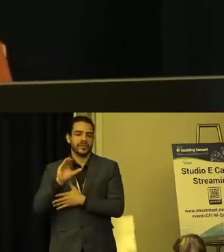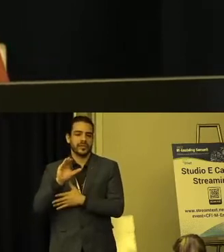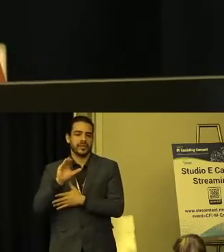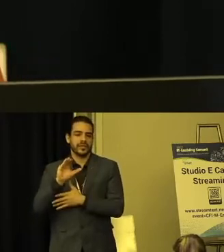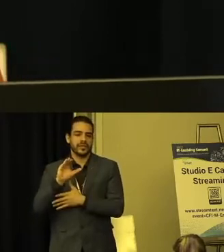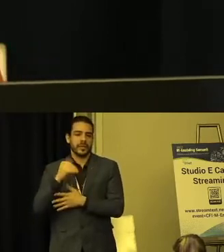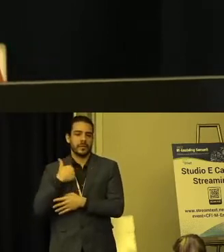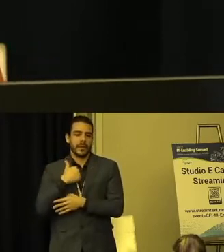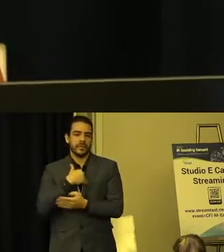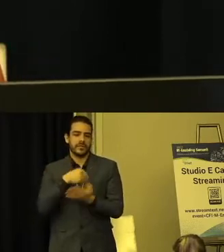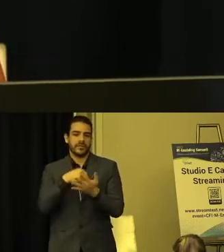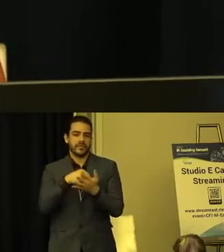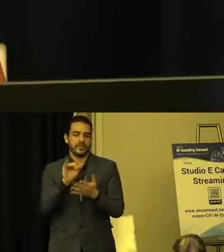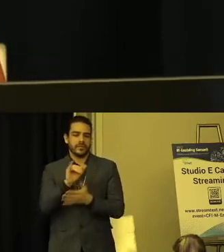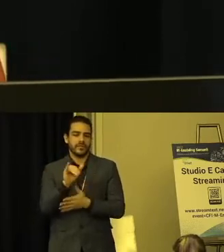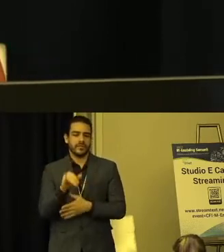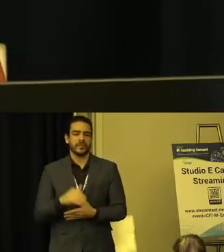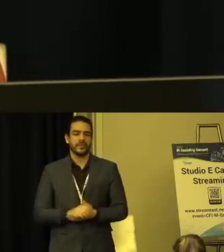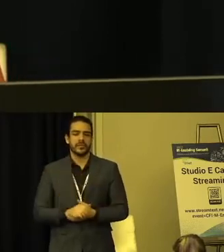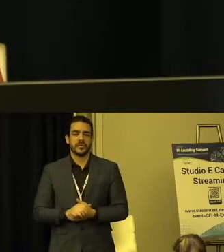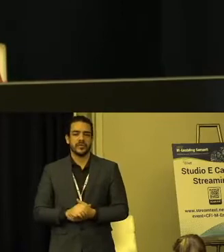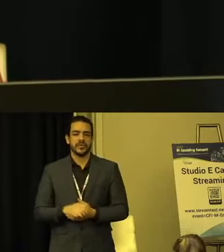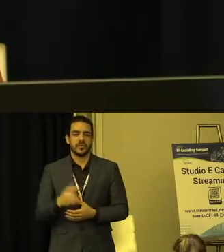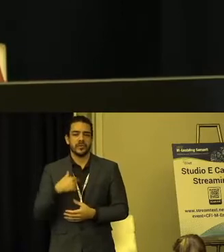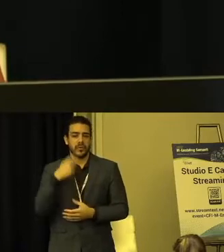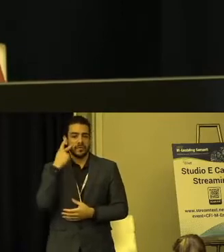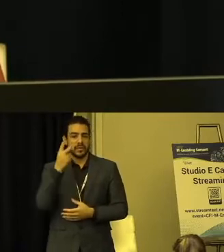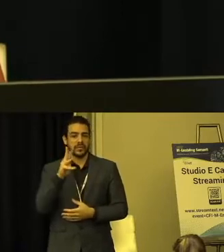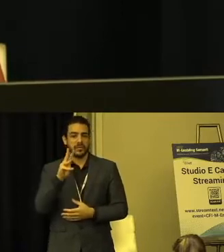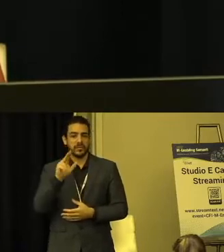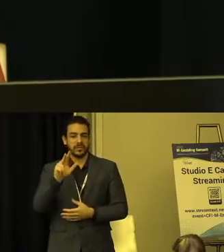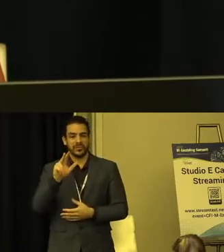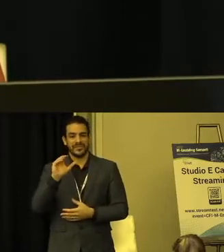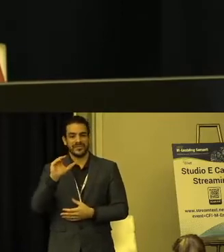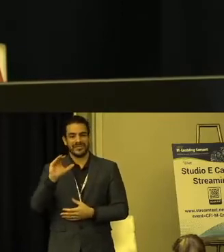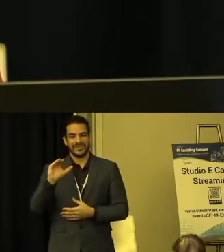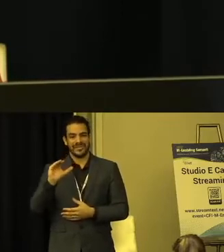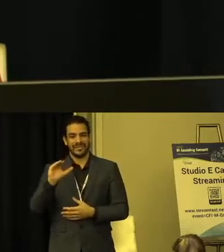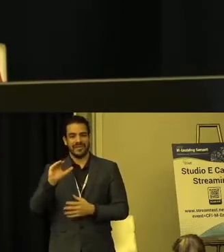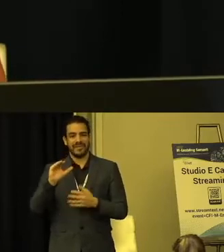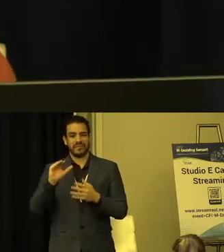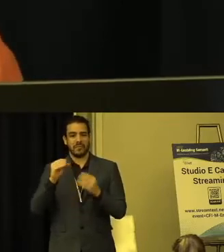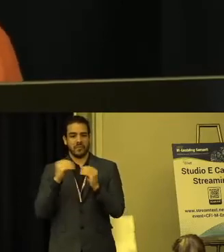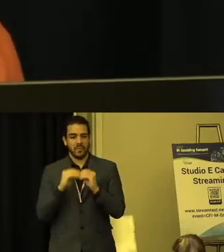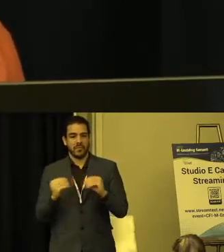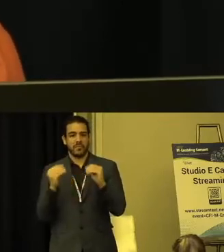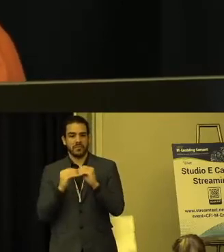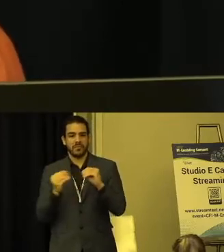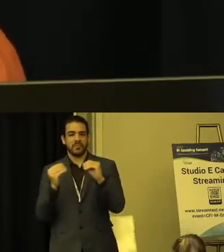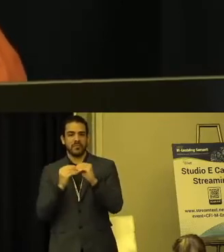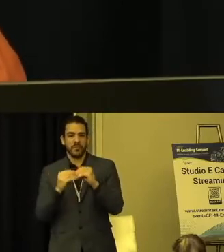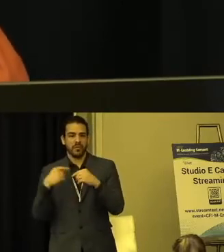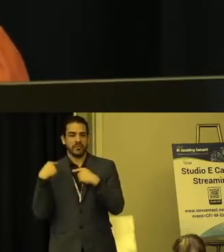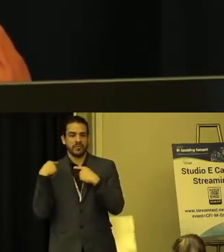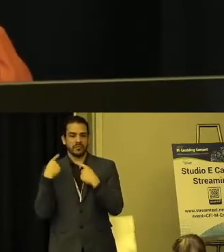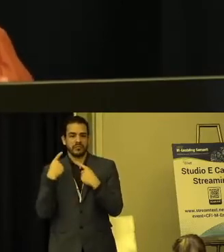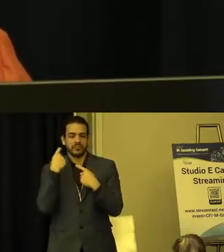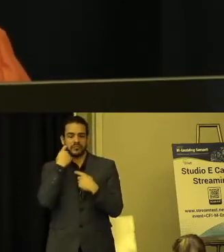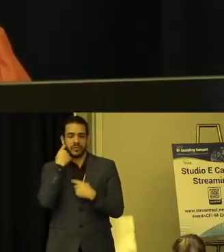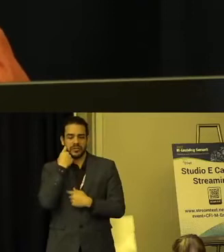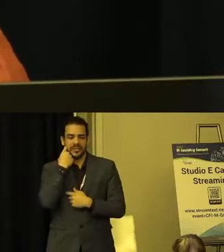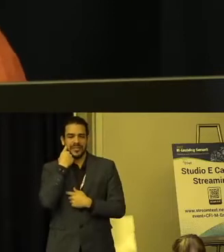I've been saying in W3C increasingly over recent years is we need there to be a